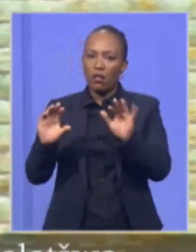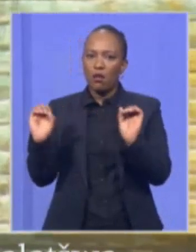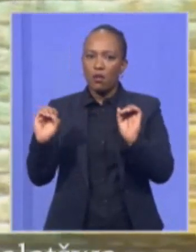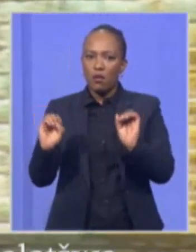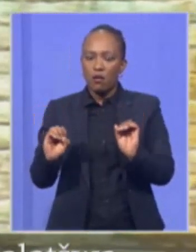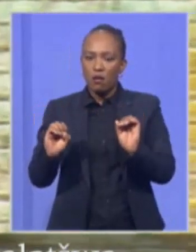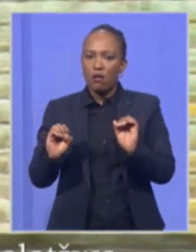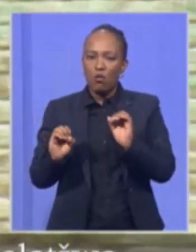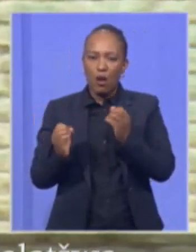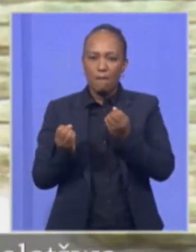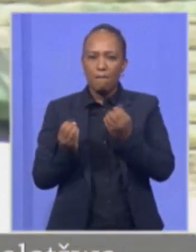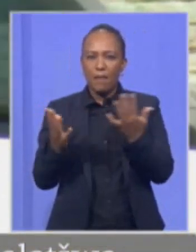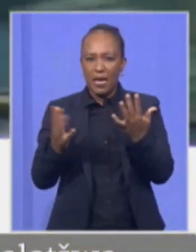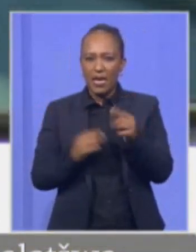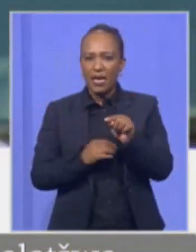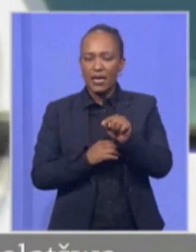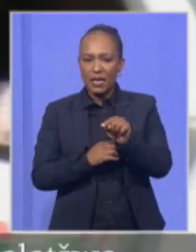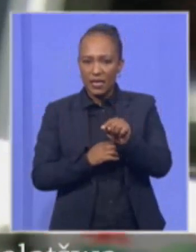ba go feta